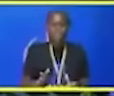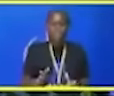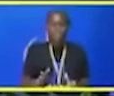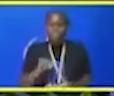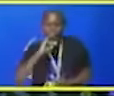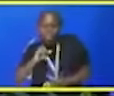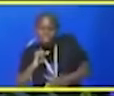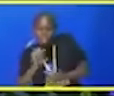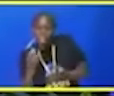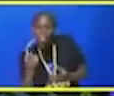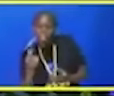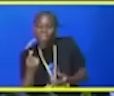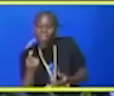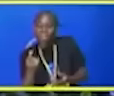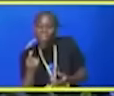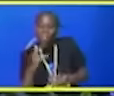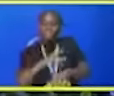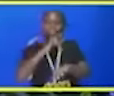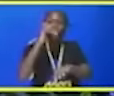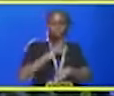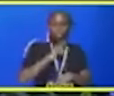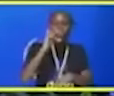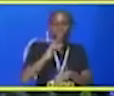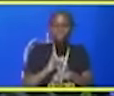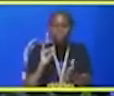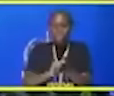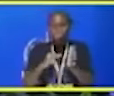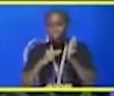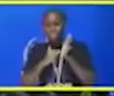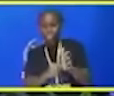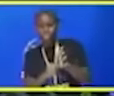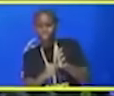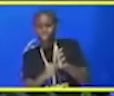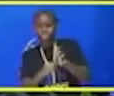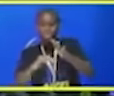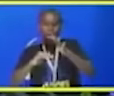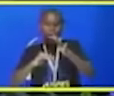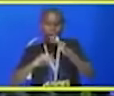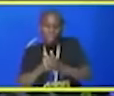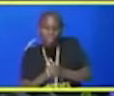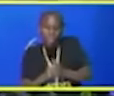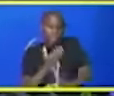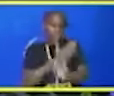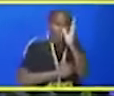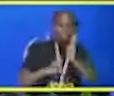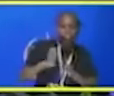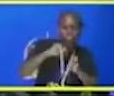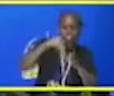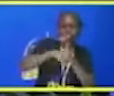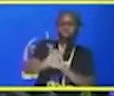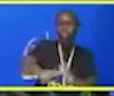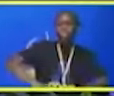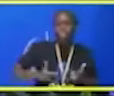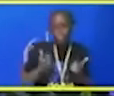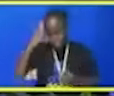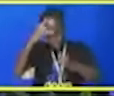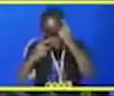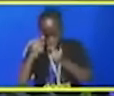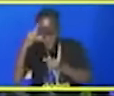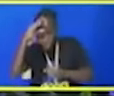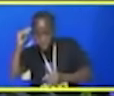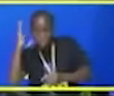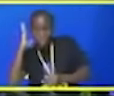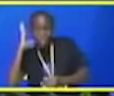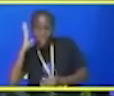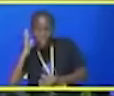visible manifestation of the glory of God. A living epistle. Men will learn God by seeing the excellency